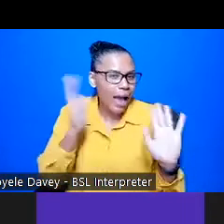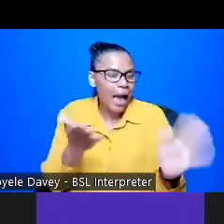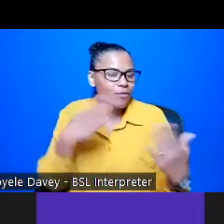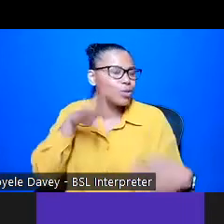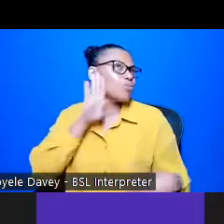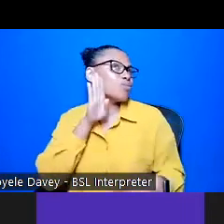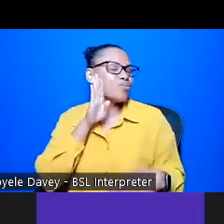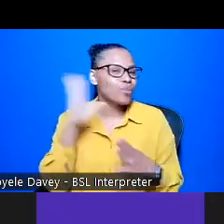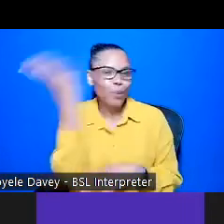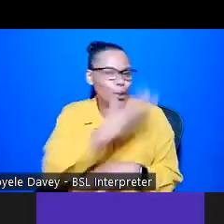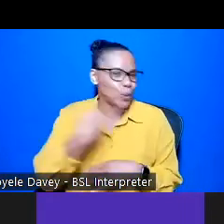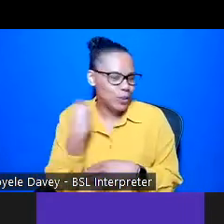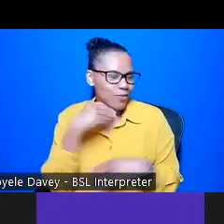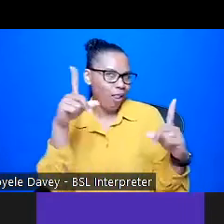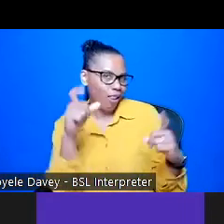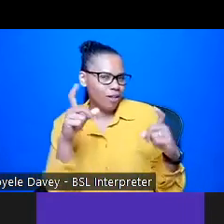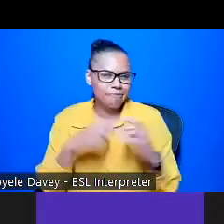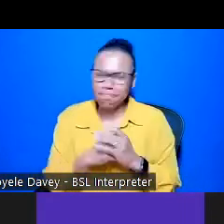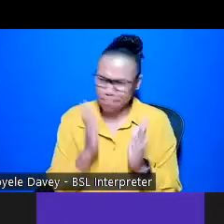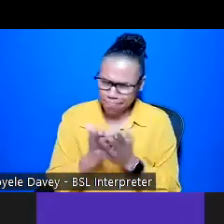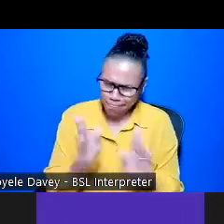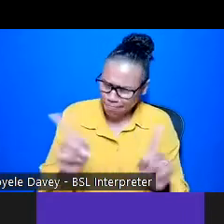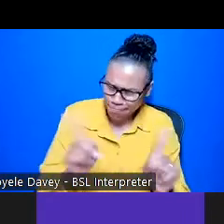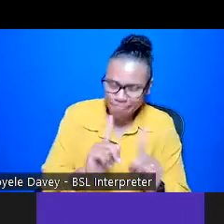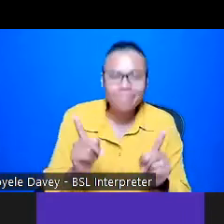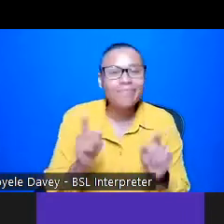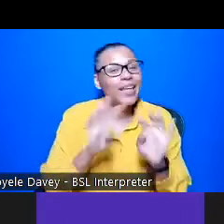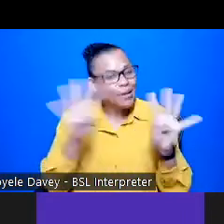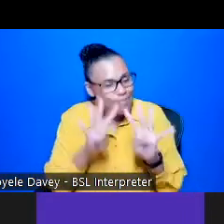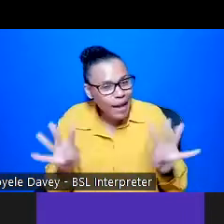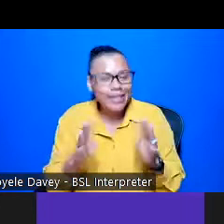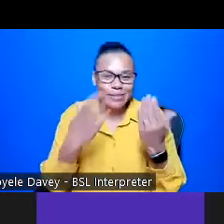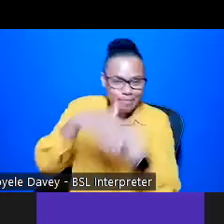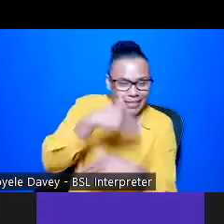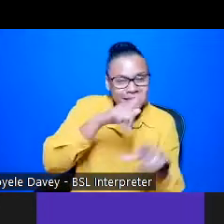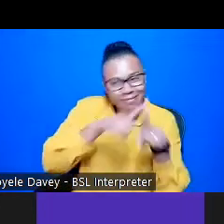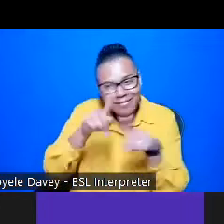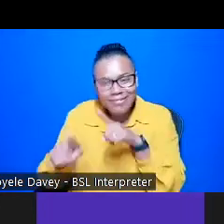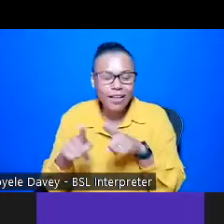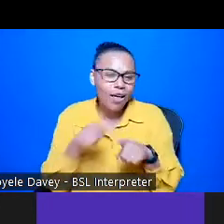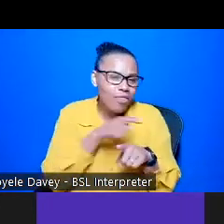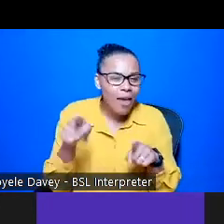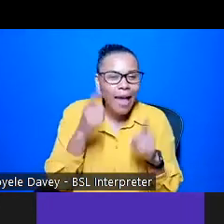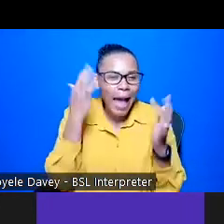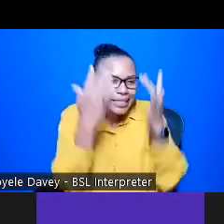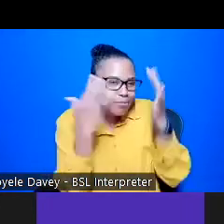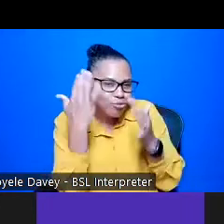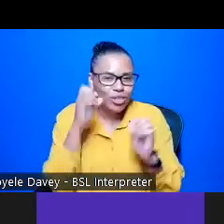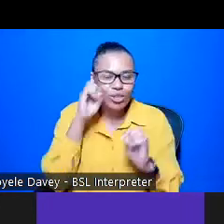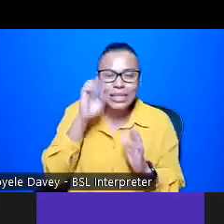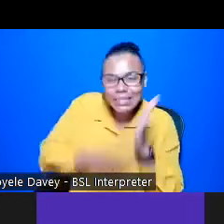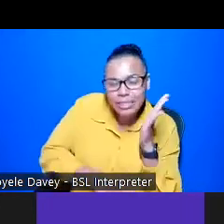is not the case. The panel is comprised of aspirational, experienced and talented